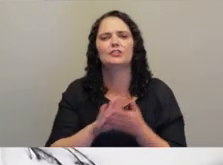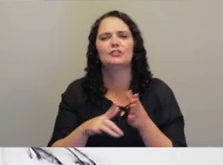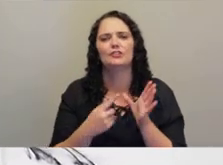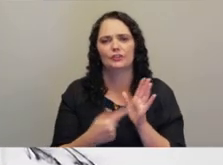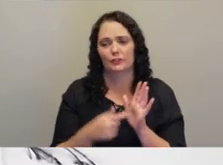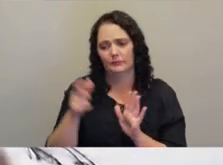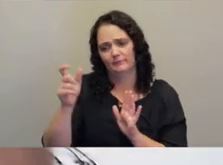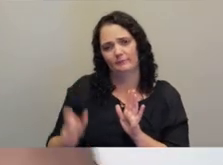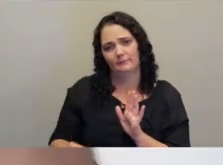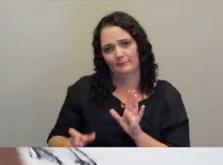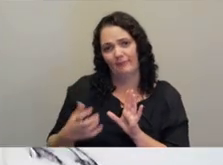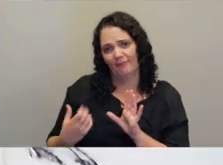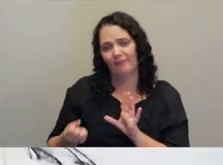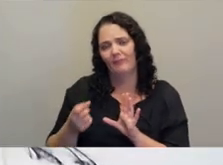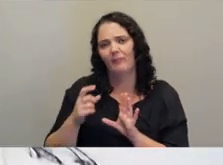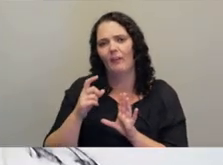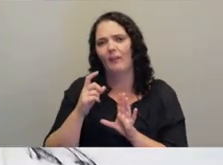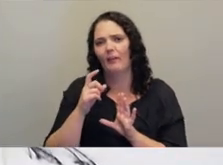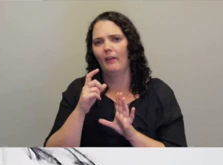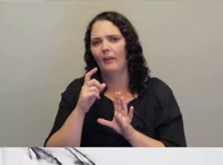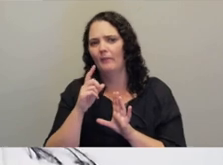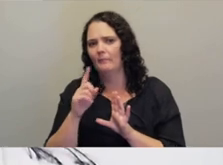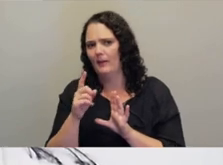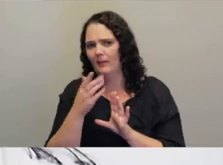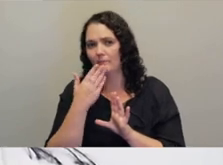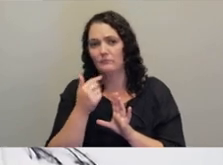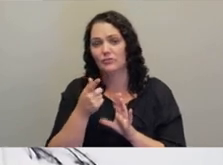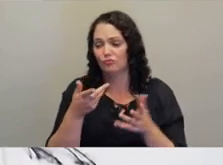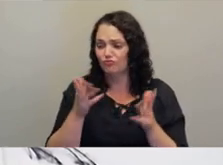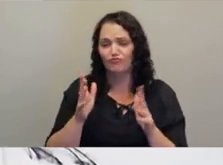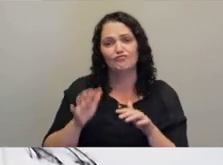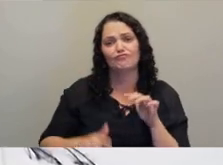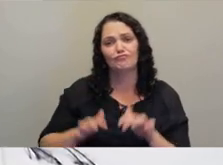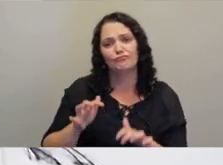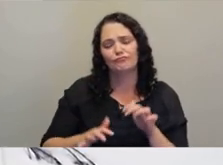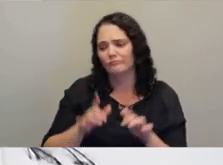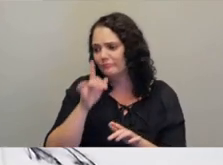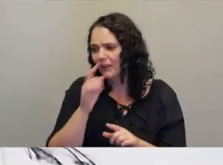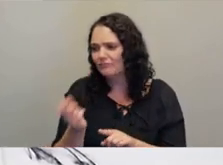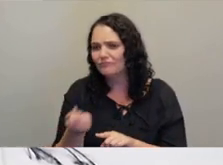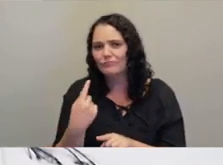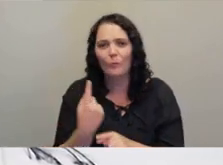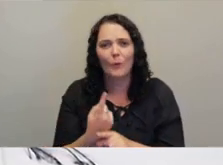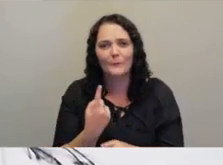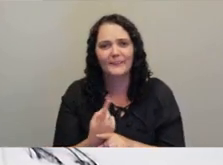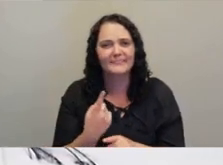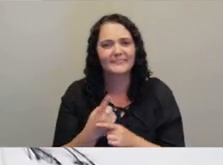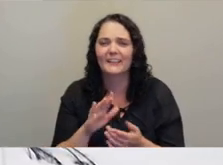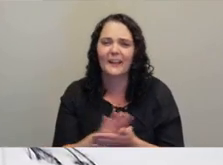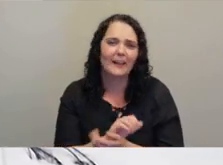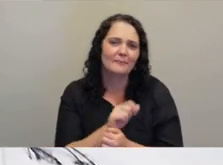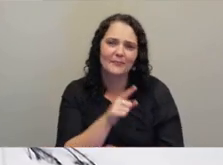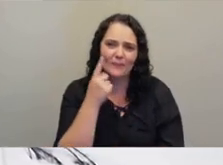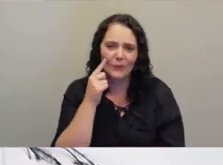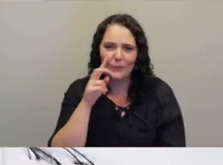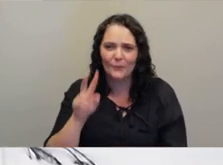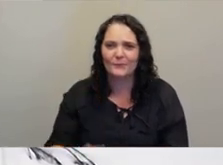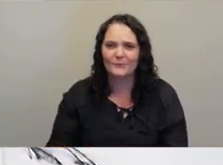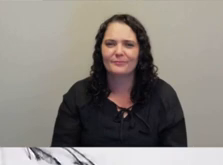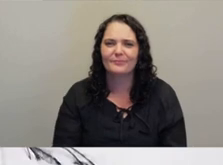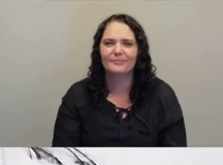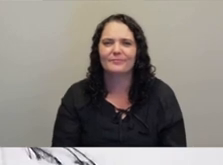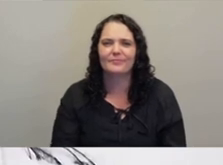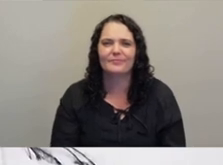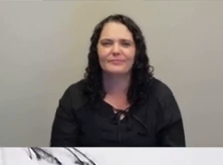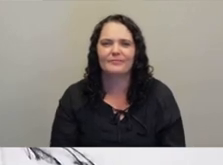questions. I'll ask you all for some feedback too. So please don't hesitate to type right there into the chat window. And we'll keep our eye on that as we go through.